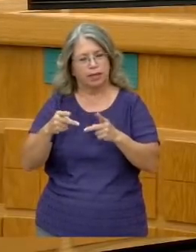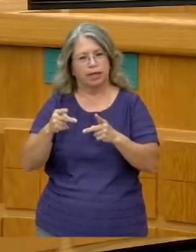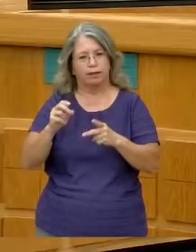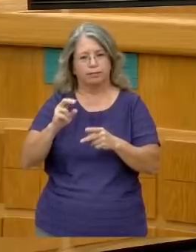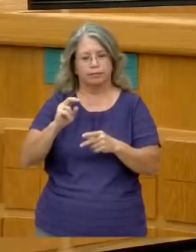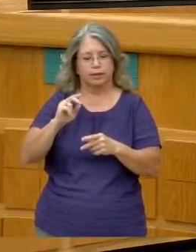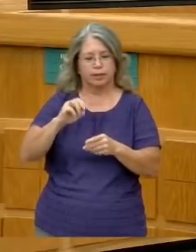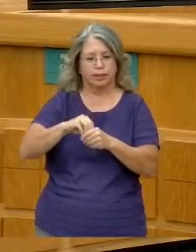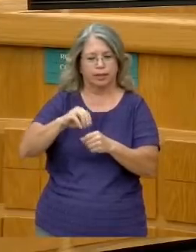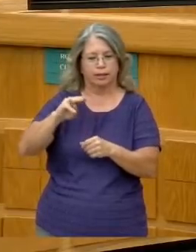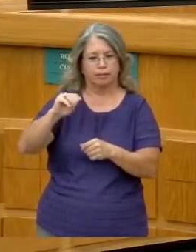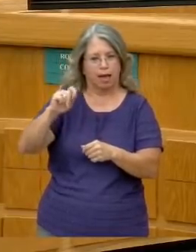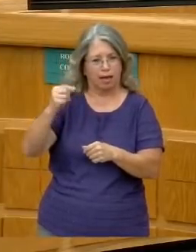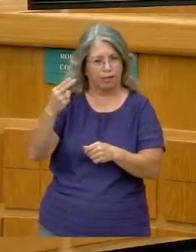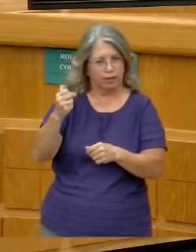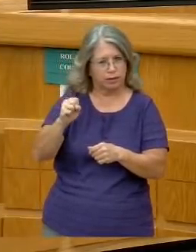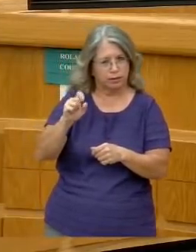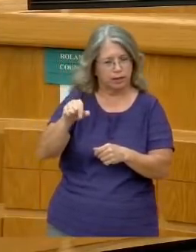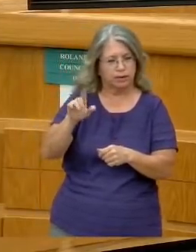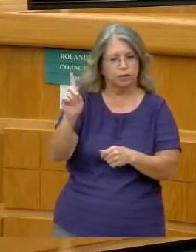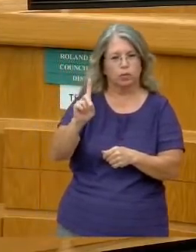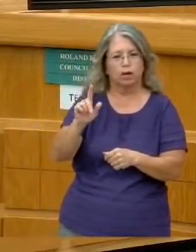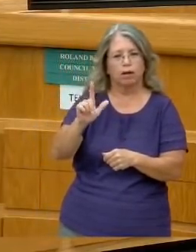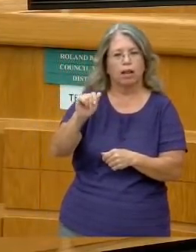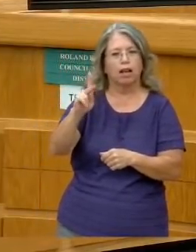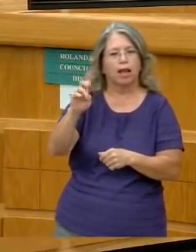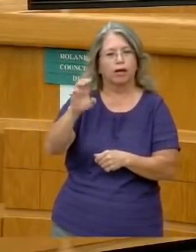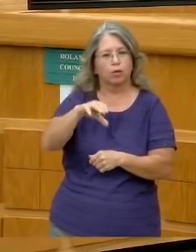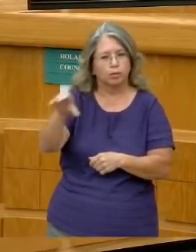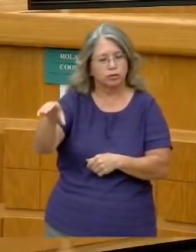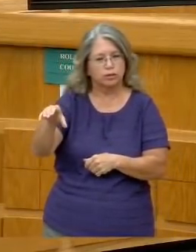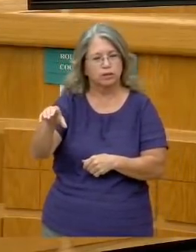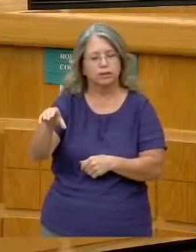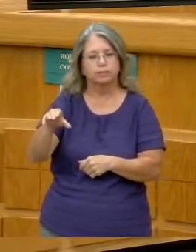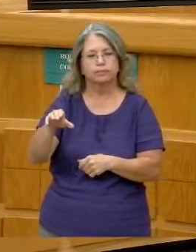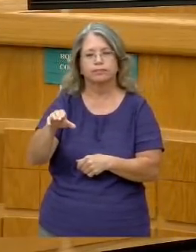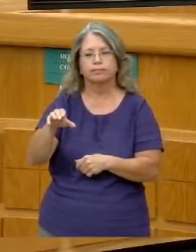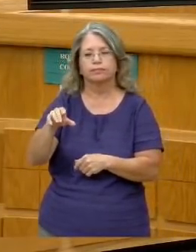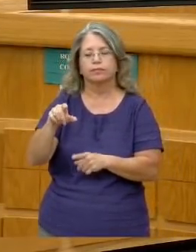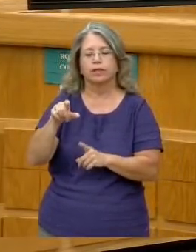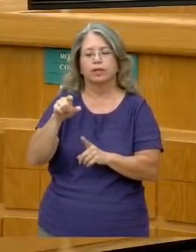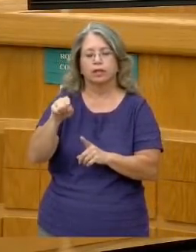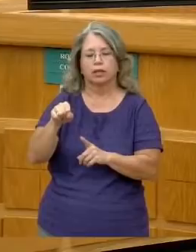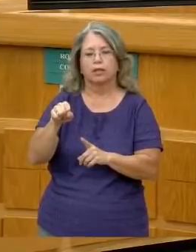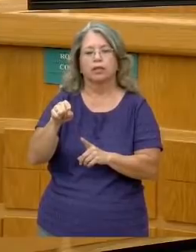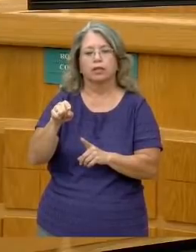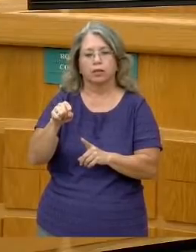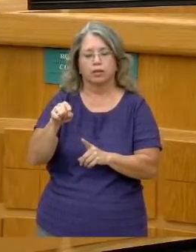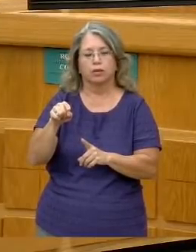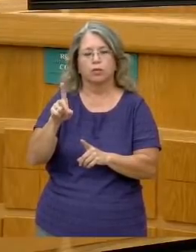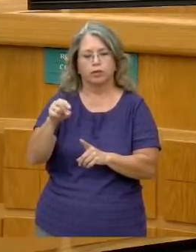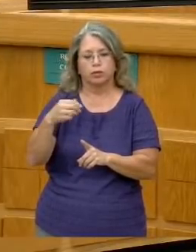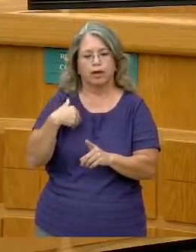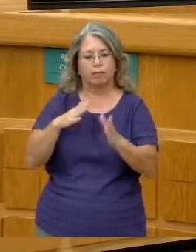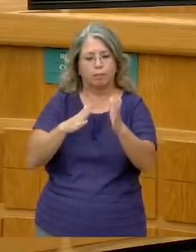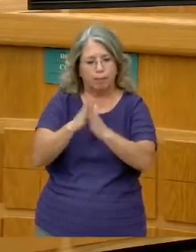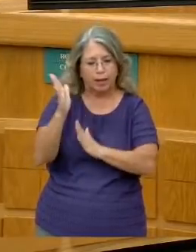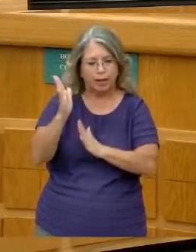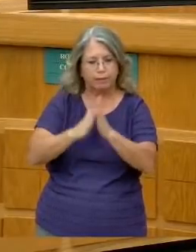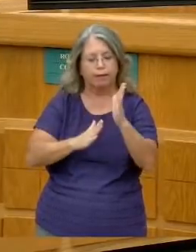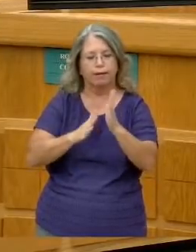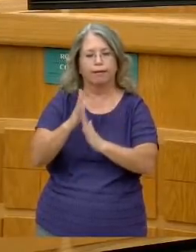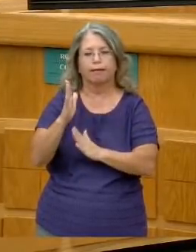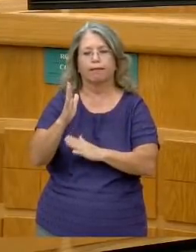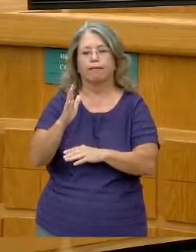Lake Corpus Christi is and one of our big reservoirs for our water. We do have a picnic and a waterfront